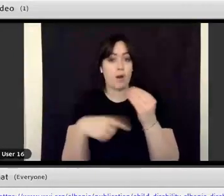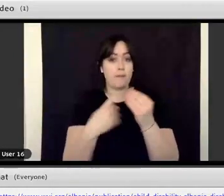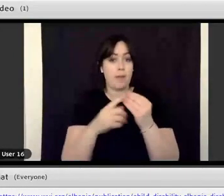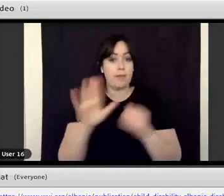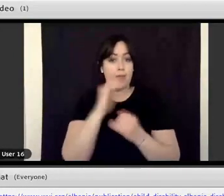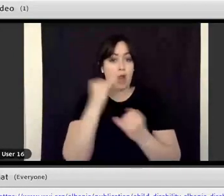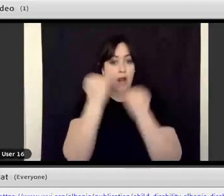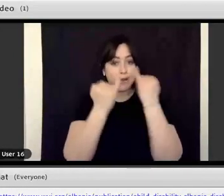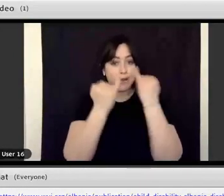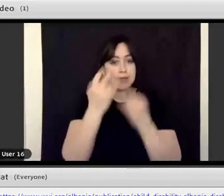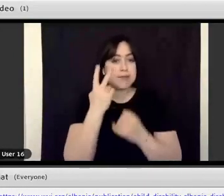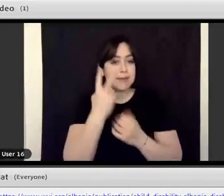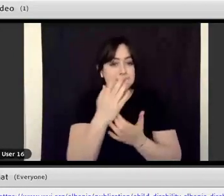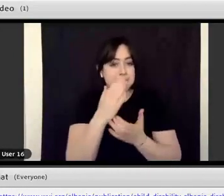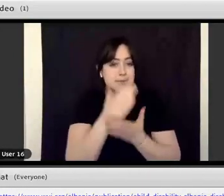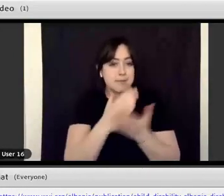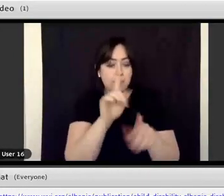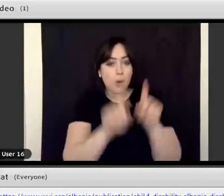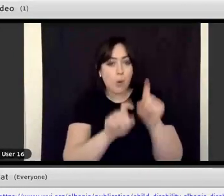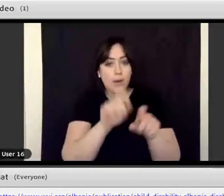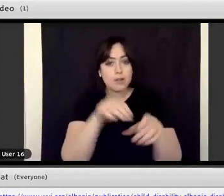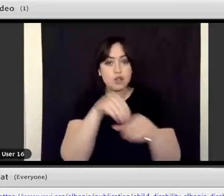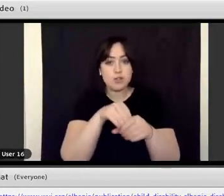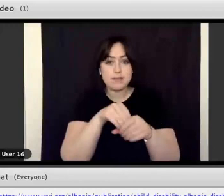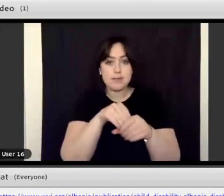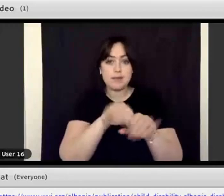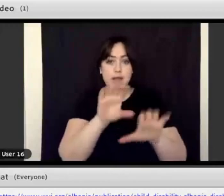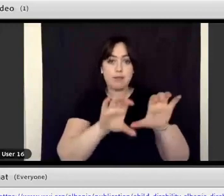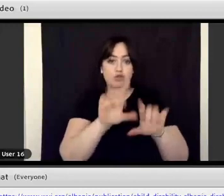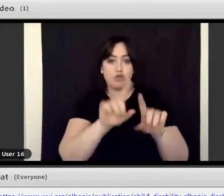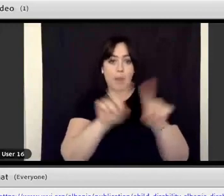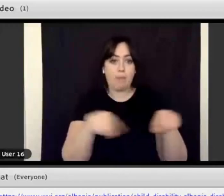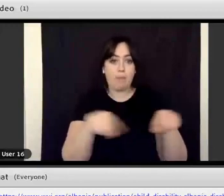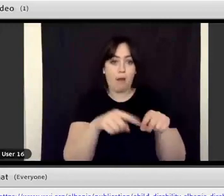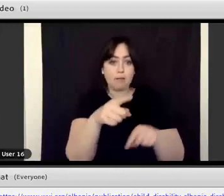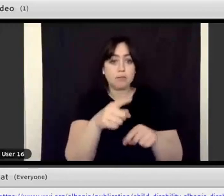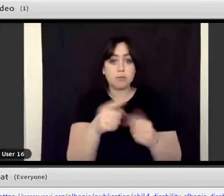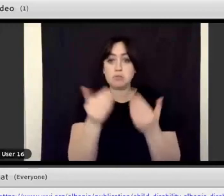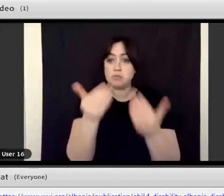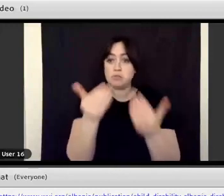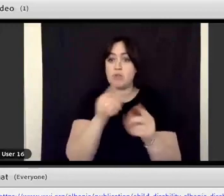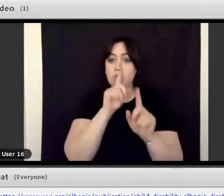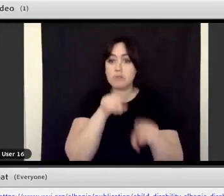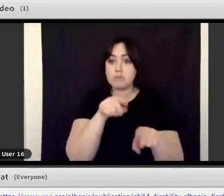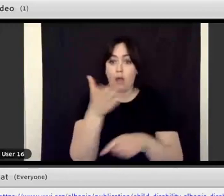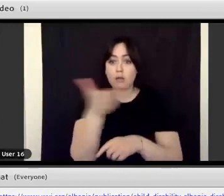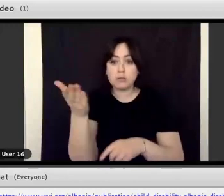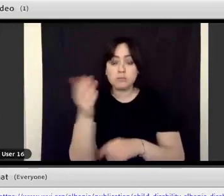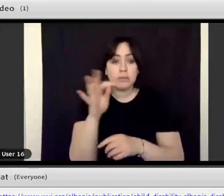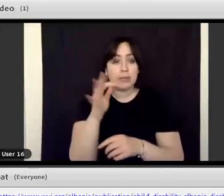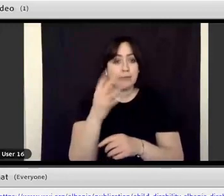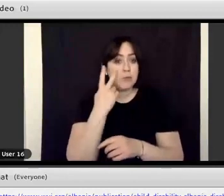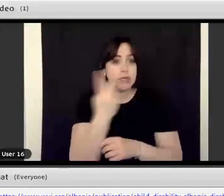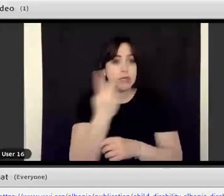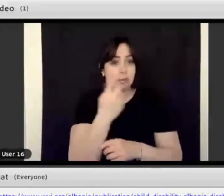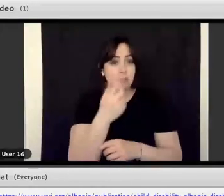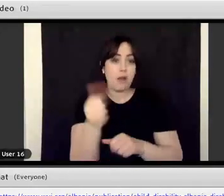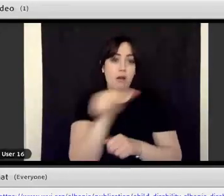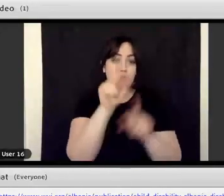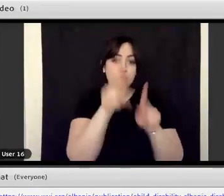few questions in the chat boxes as well that you're welcome to respond to if you see something that someone else.